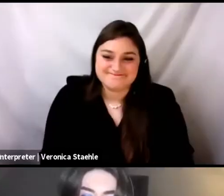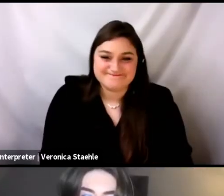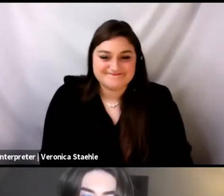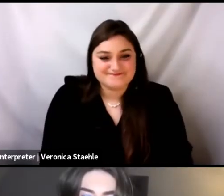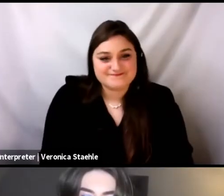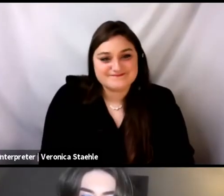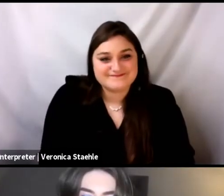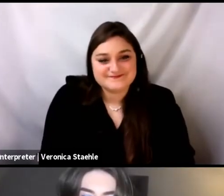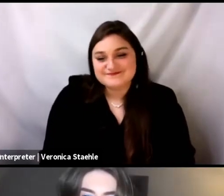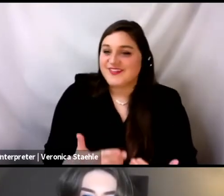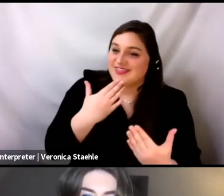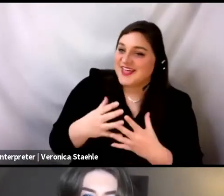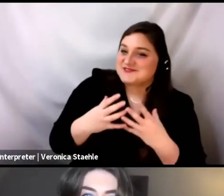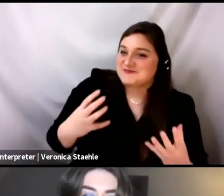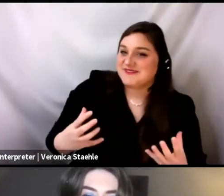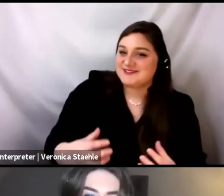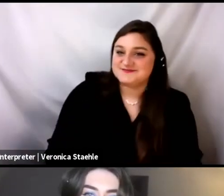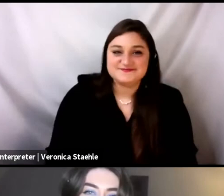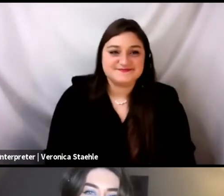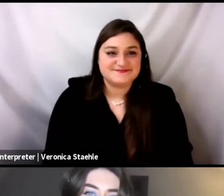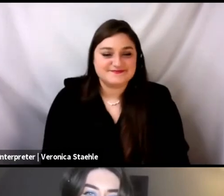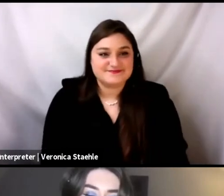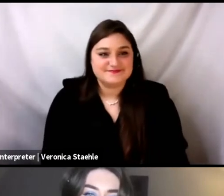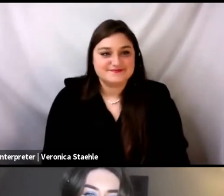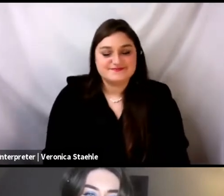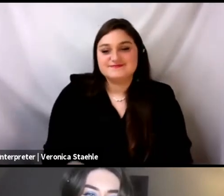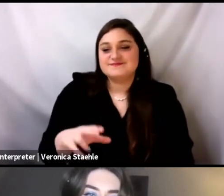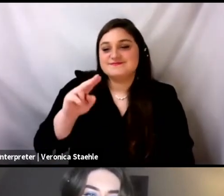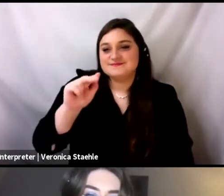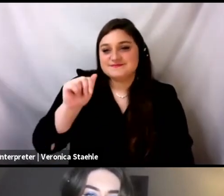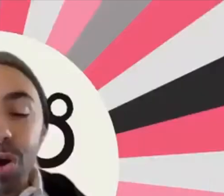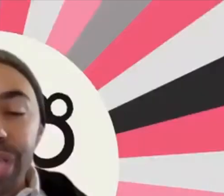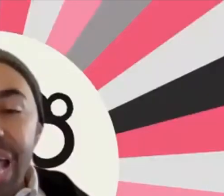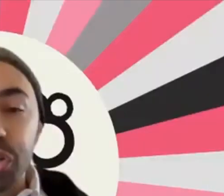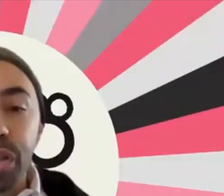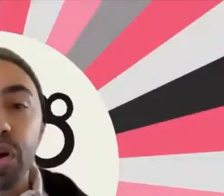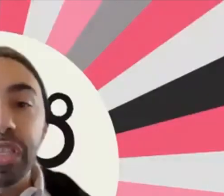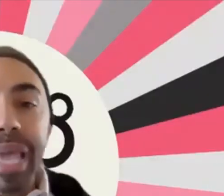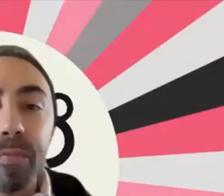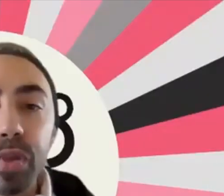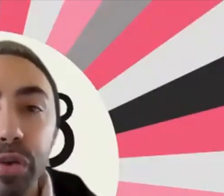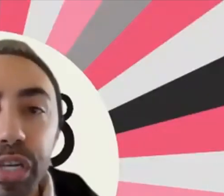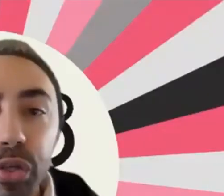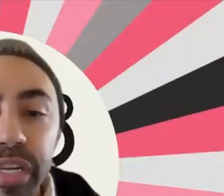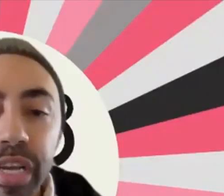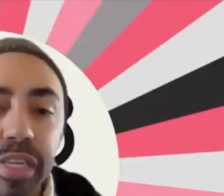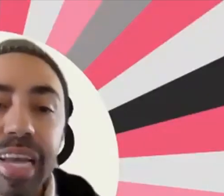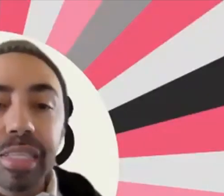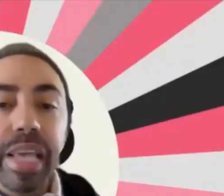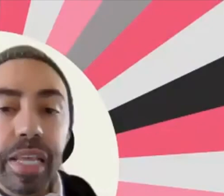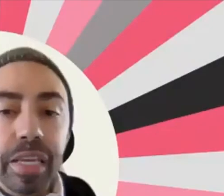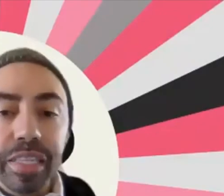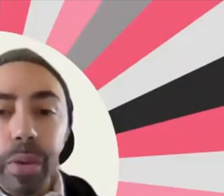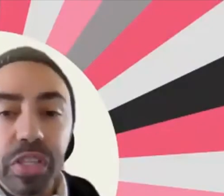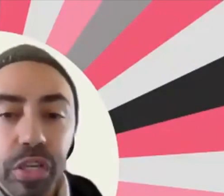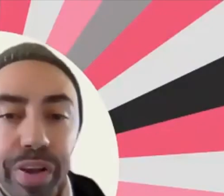All Thank right. Thank you so much. Thank you both. I kept thinking about the old adage, you know, the first they came for the trade unionists and I didn't